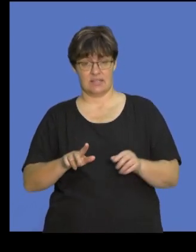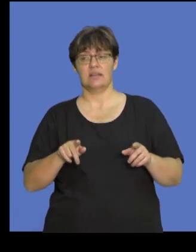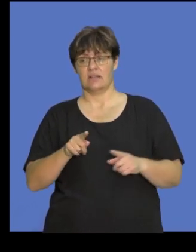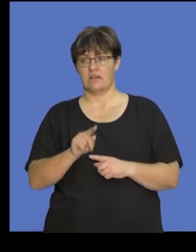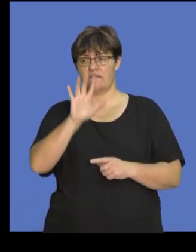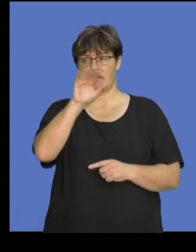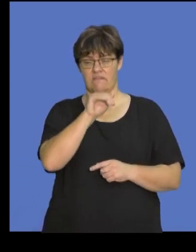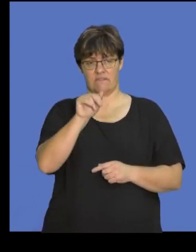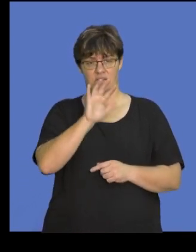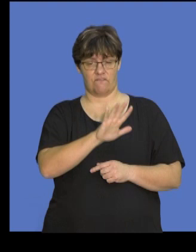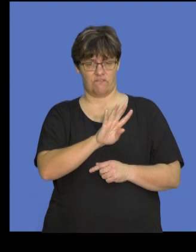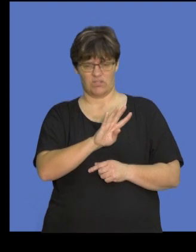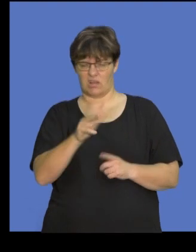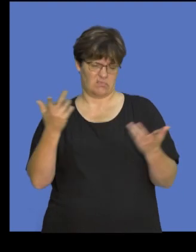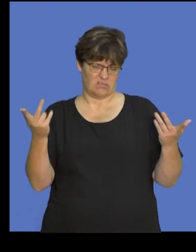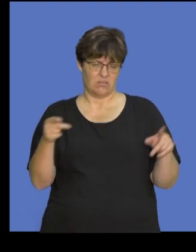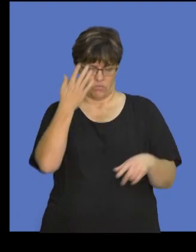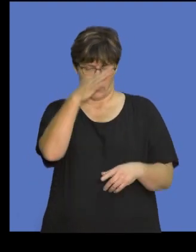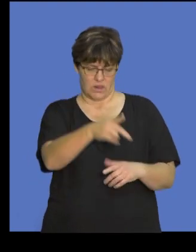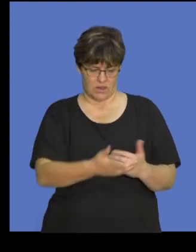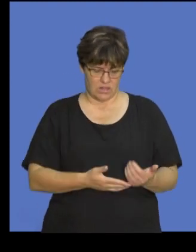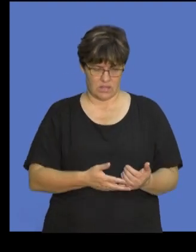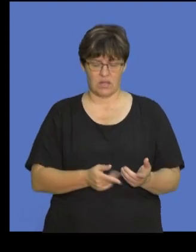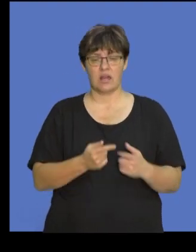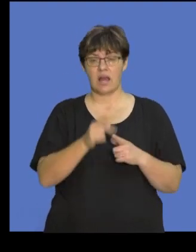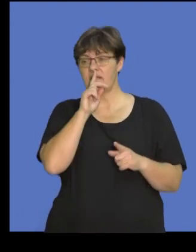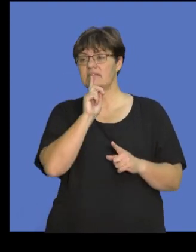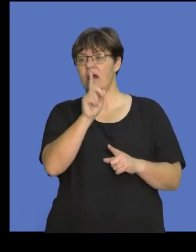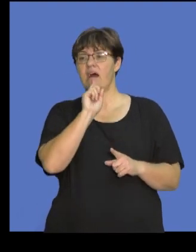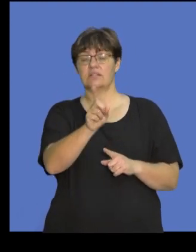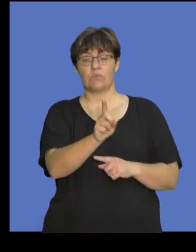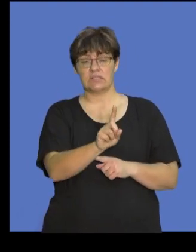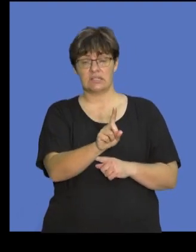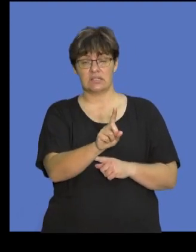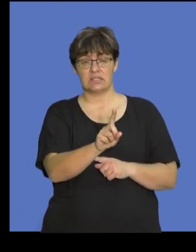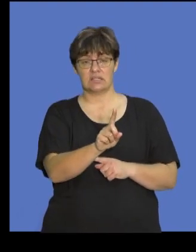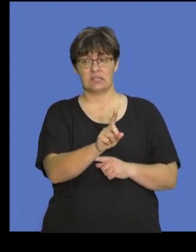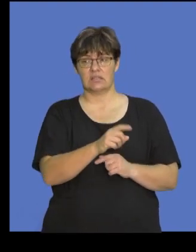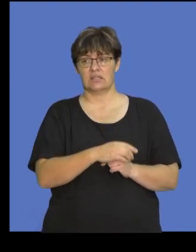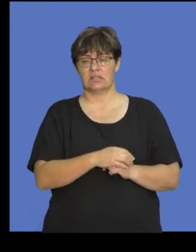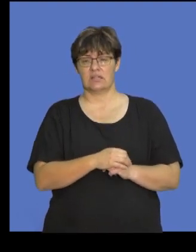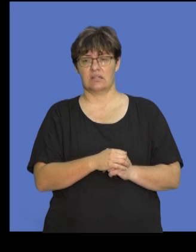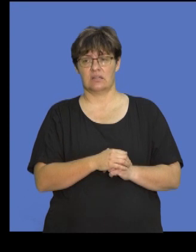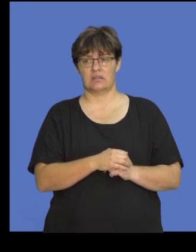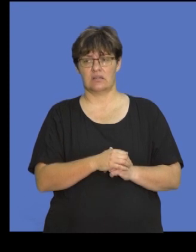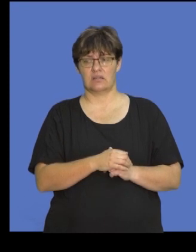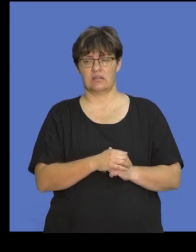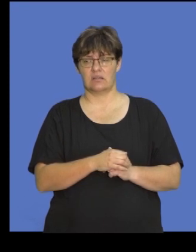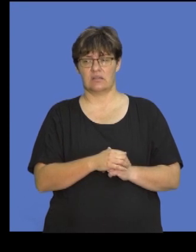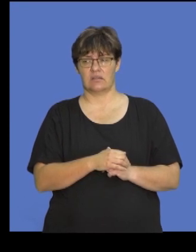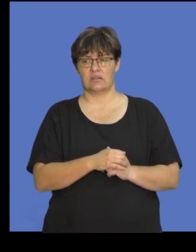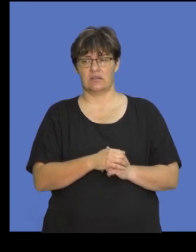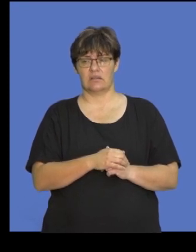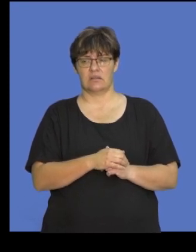48 is equal to 5 out of 48. No big surprises there. But look what it says this is in